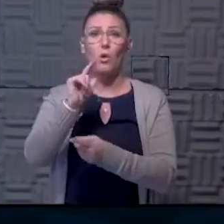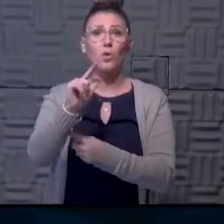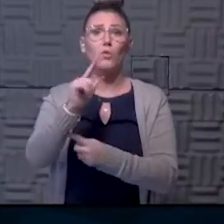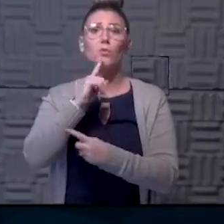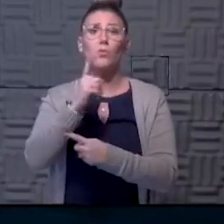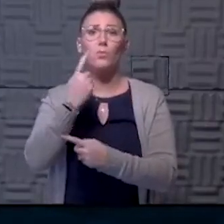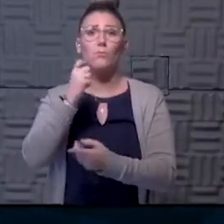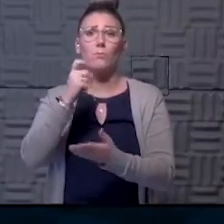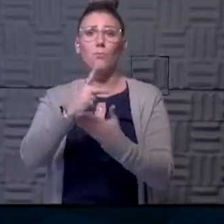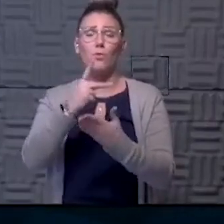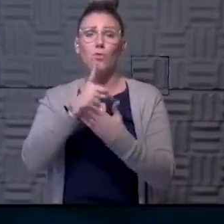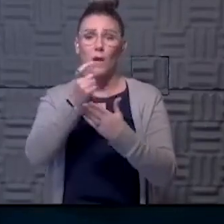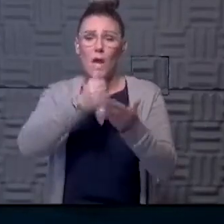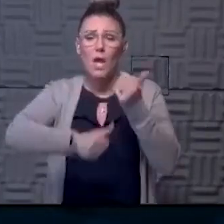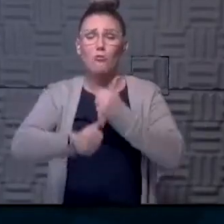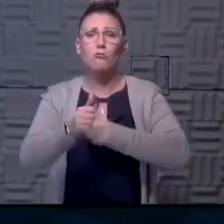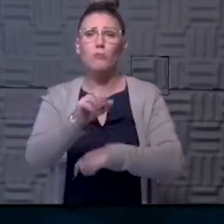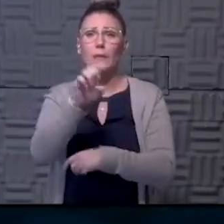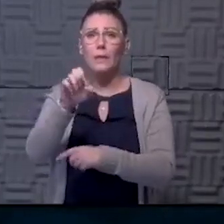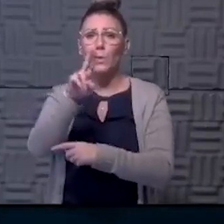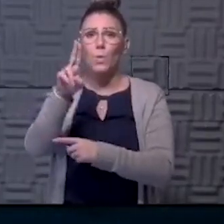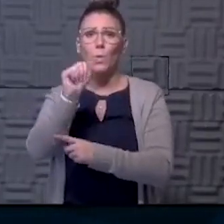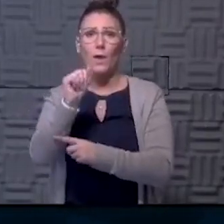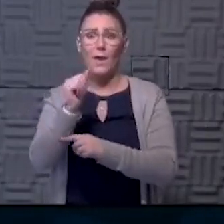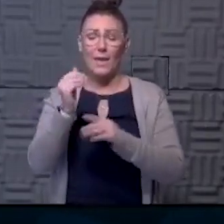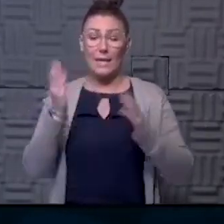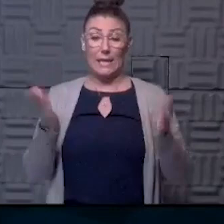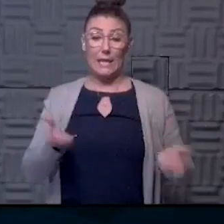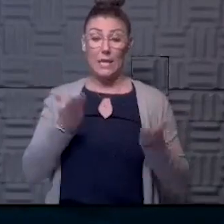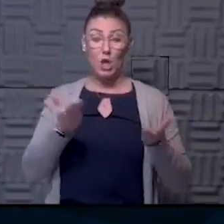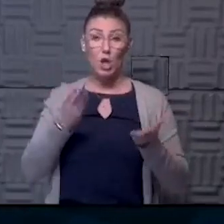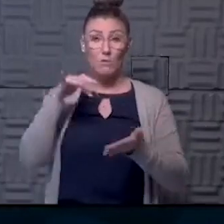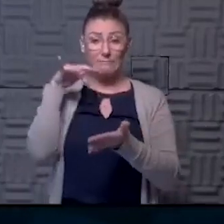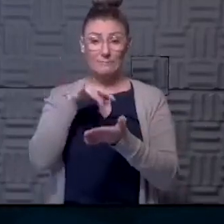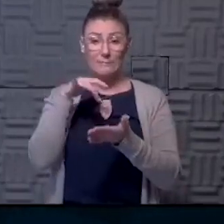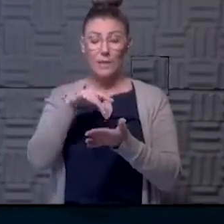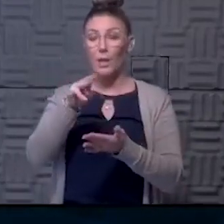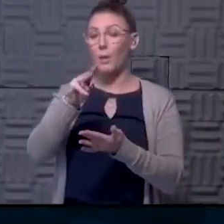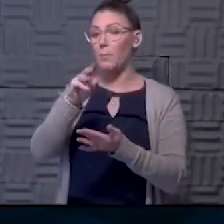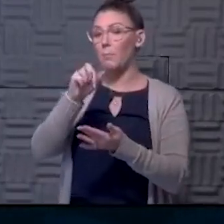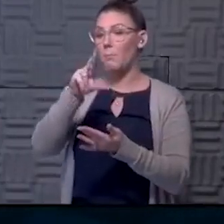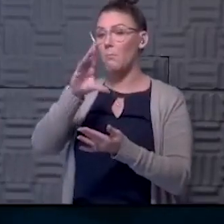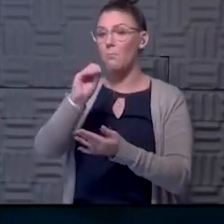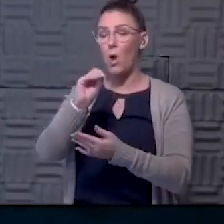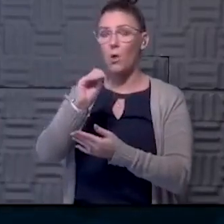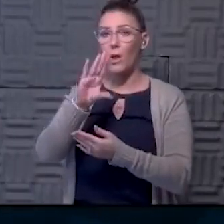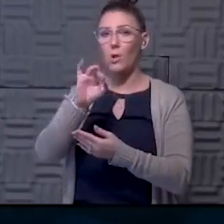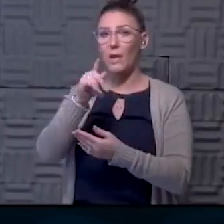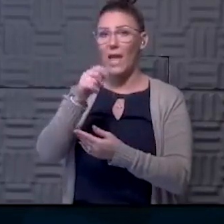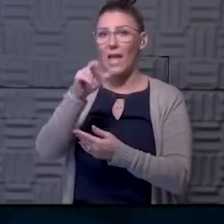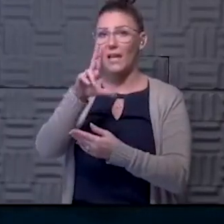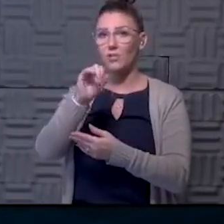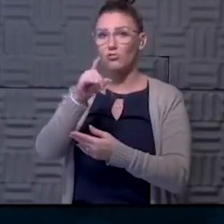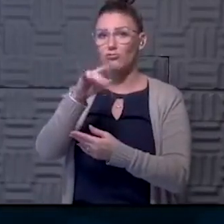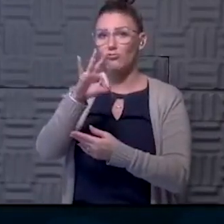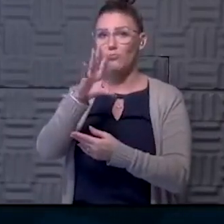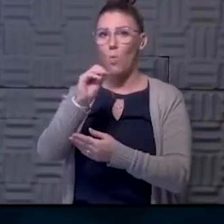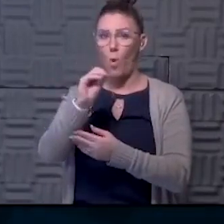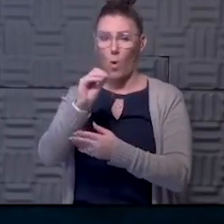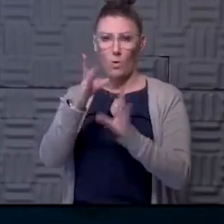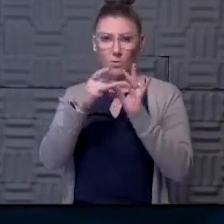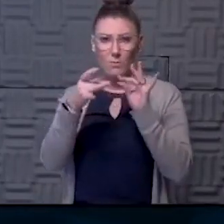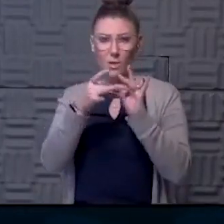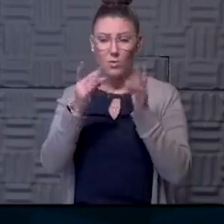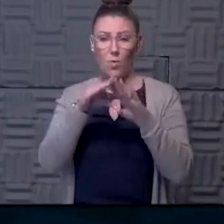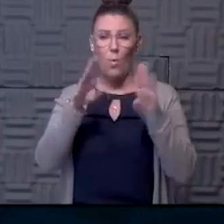under an early use authorization, and there is a trial now here at KU that Mario Castro spoke about before. These trials are open to